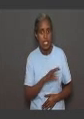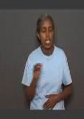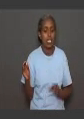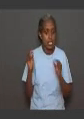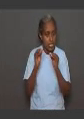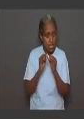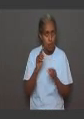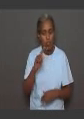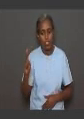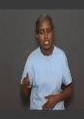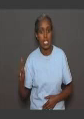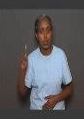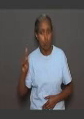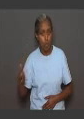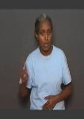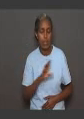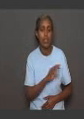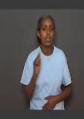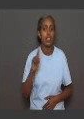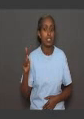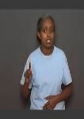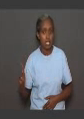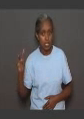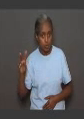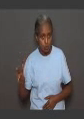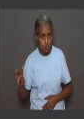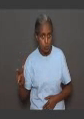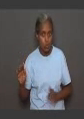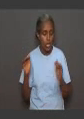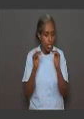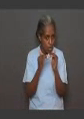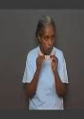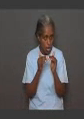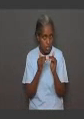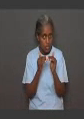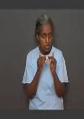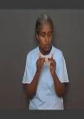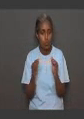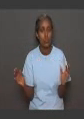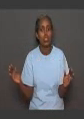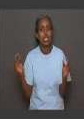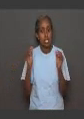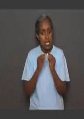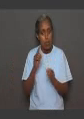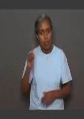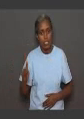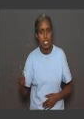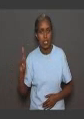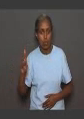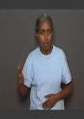sum of Z1 and Z2 equal to the sum of